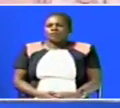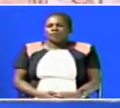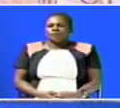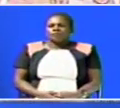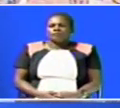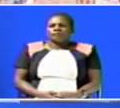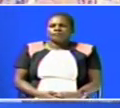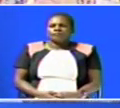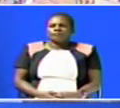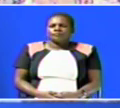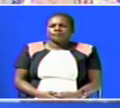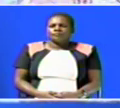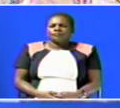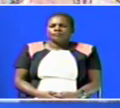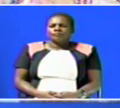I'm looking for him.